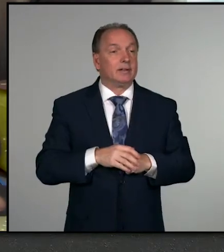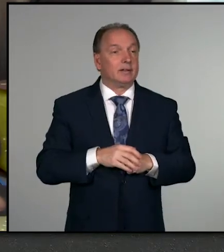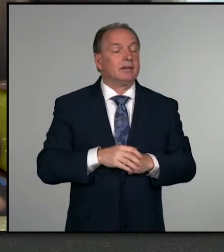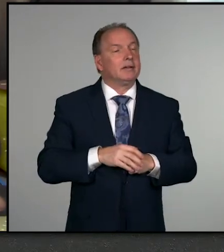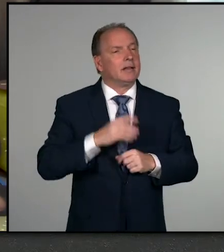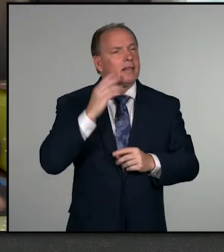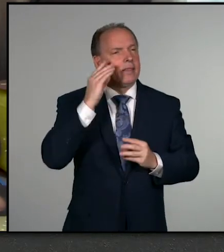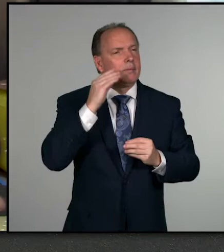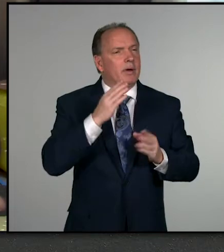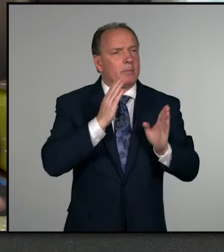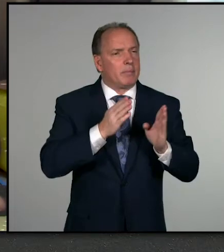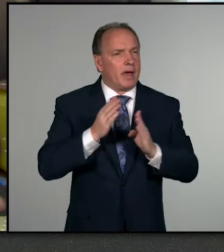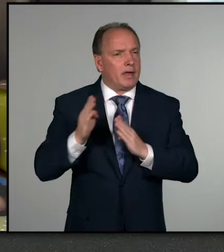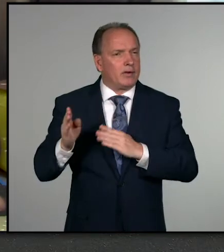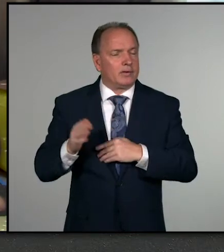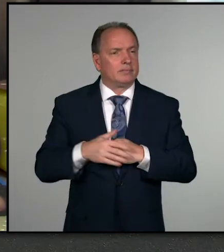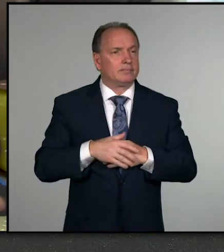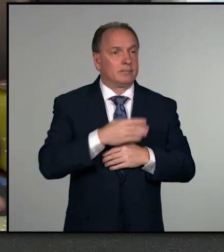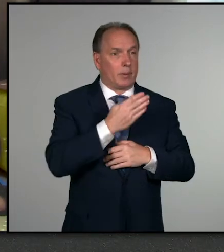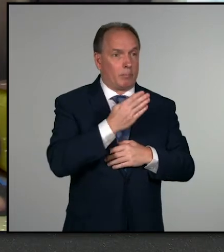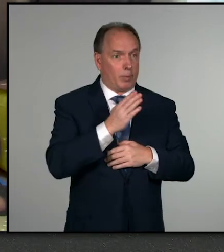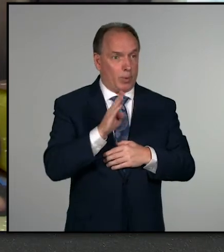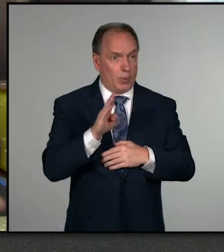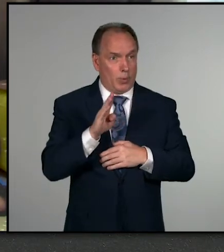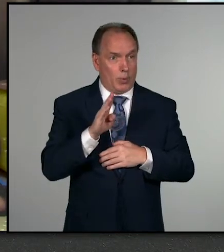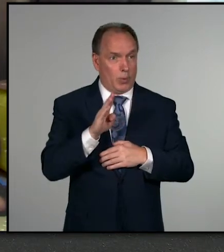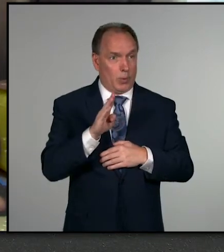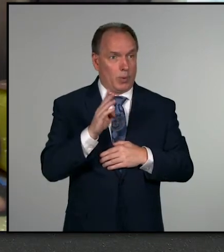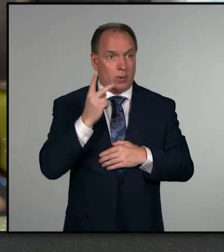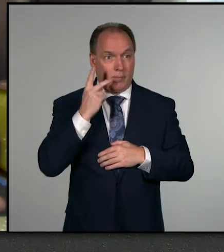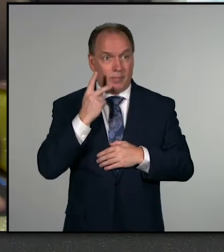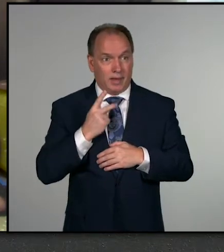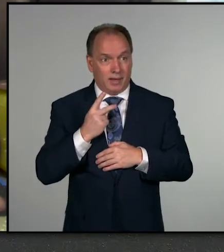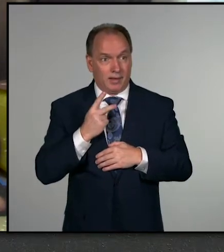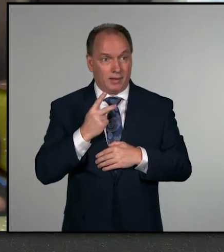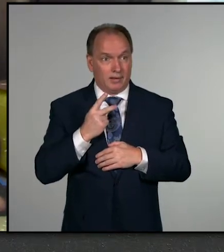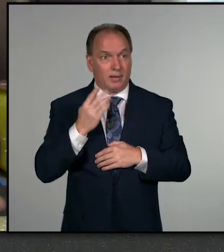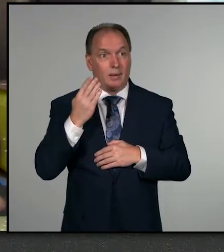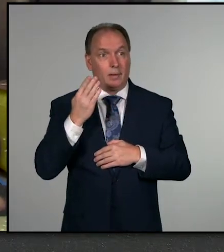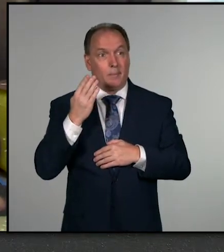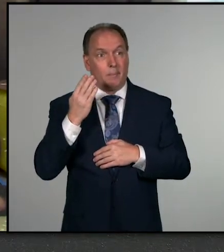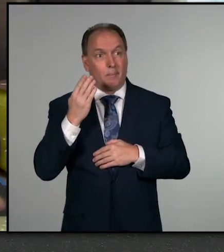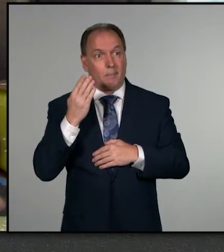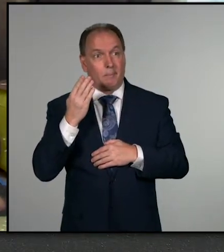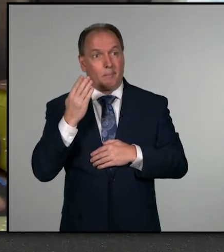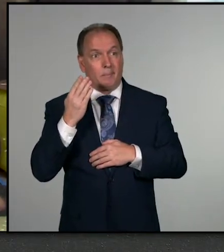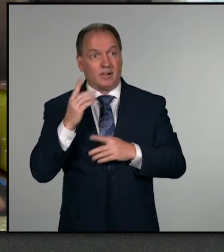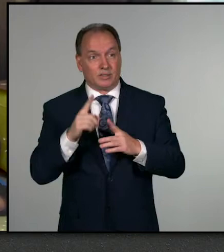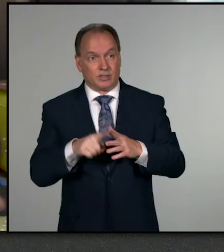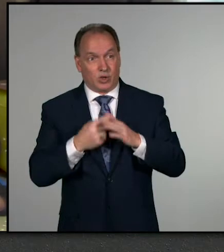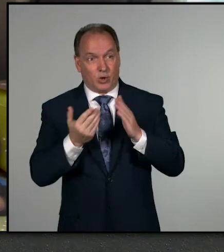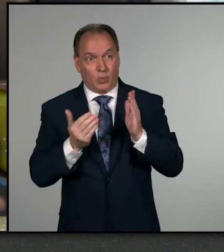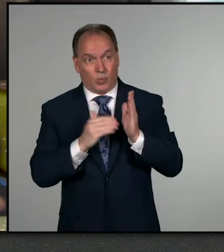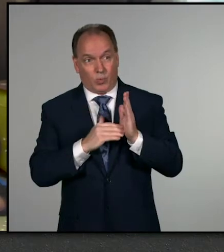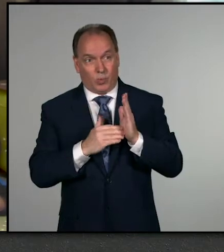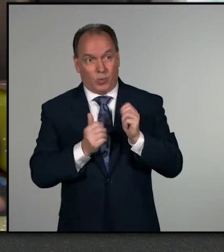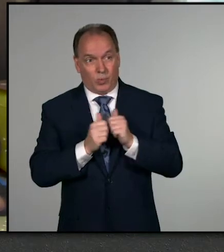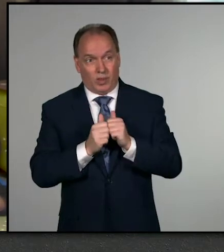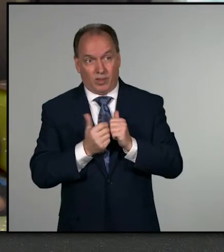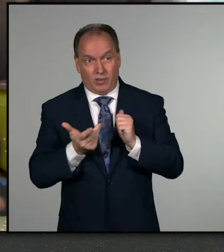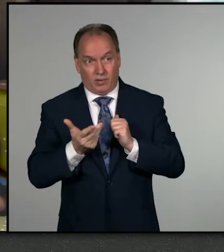Okay, let's think about our pattern. Ready? Blue, pink. We start again with